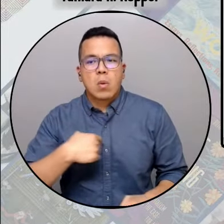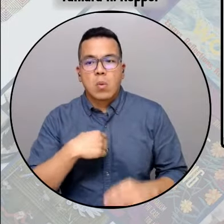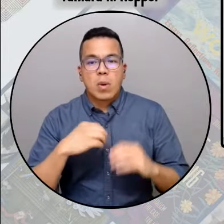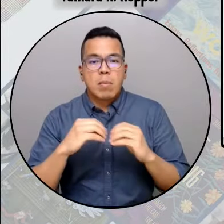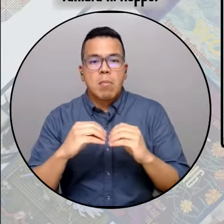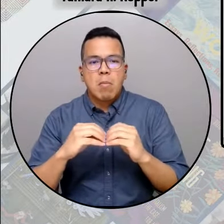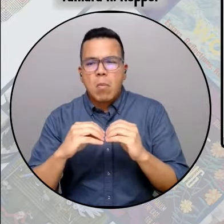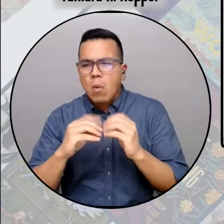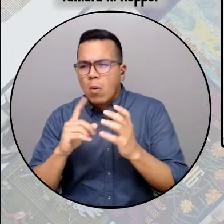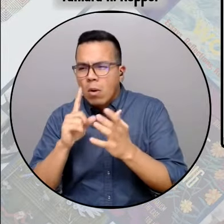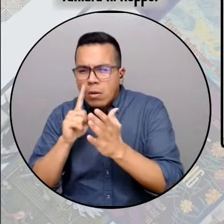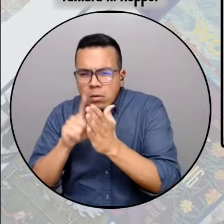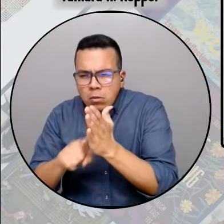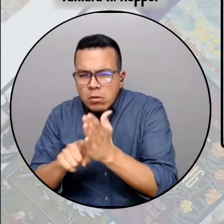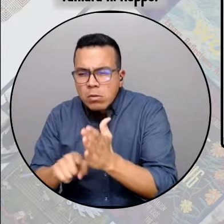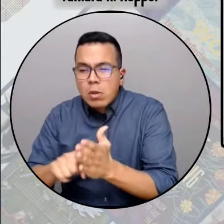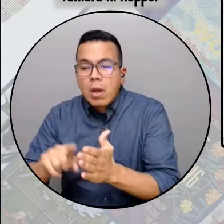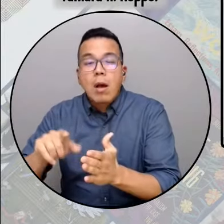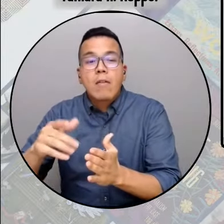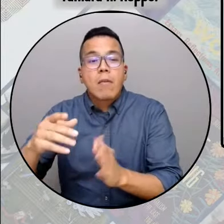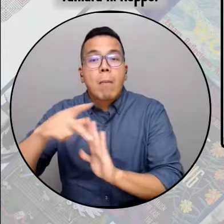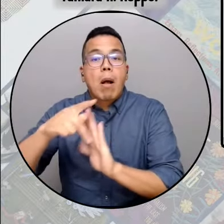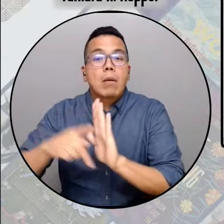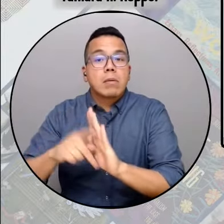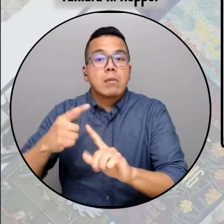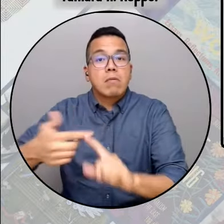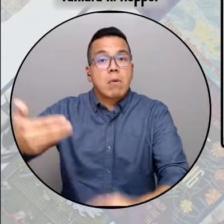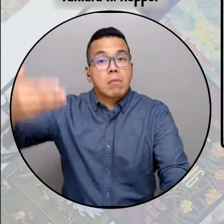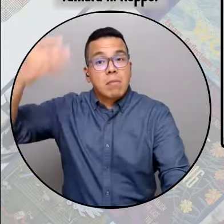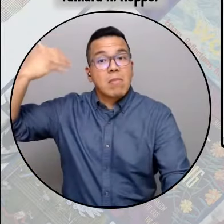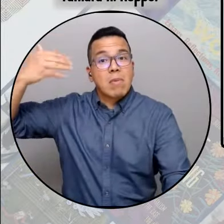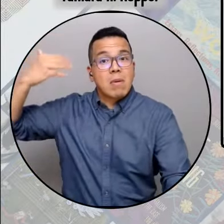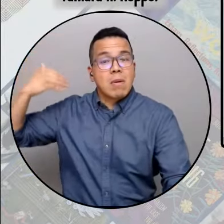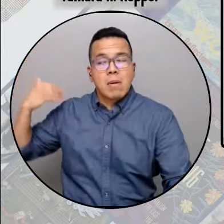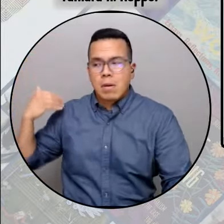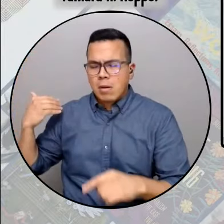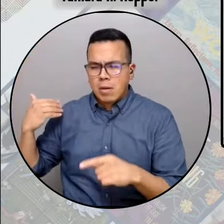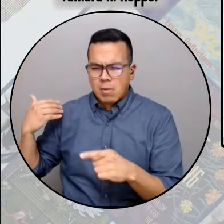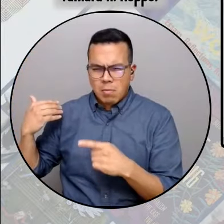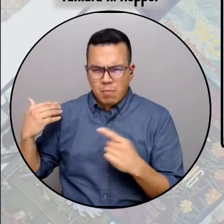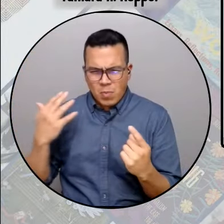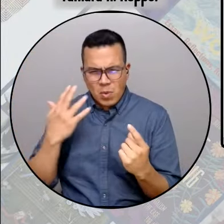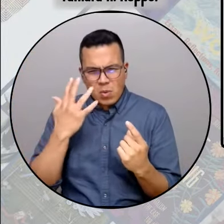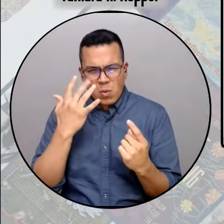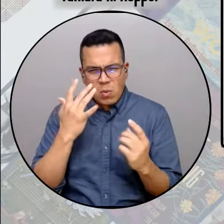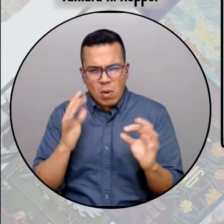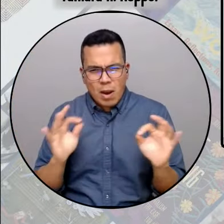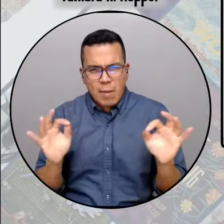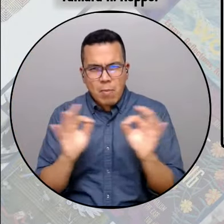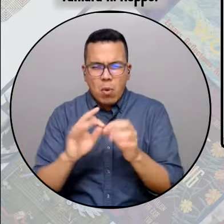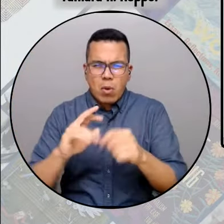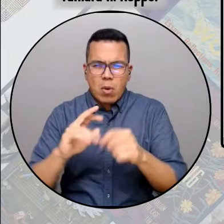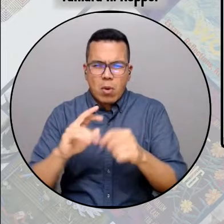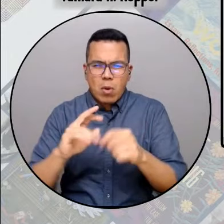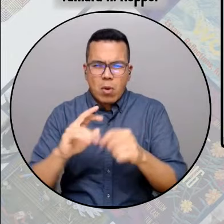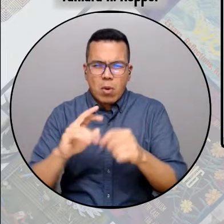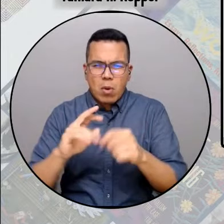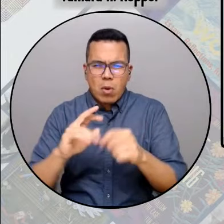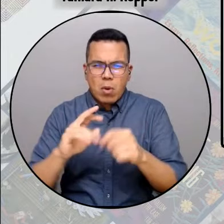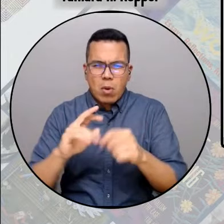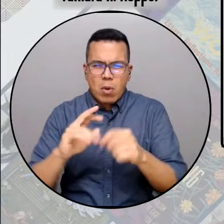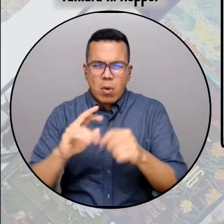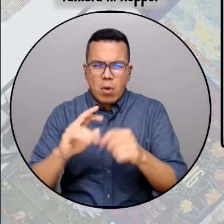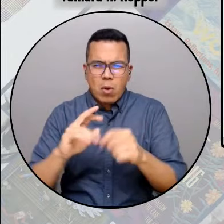earlier policies, is the importance of nationality and kind of national origins in